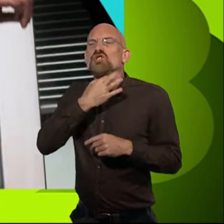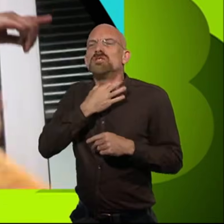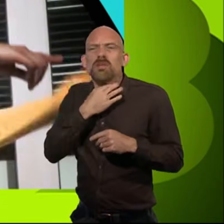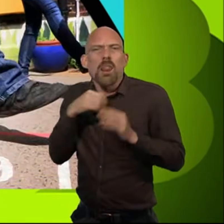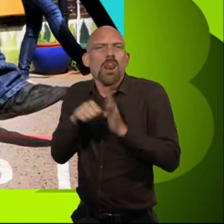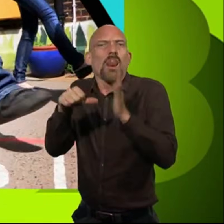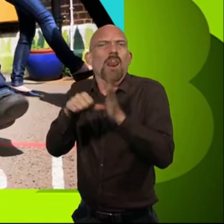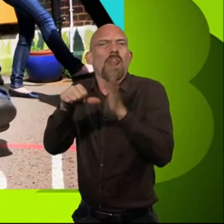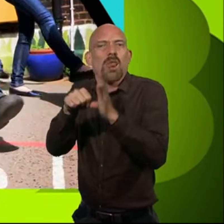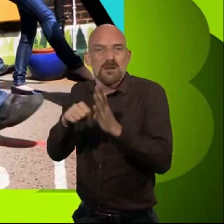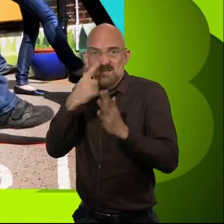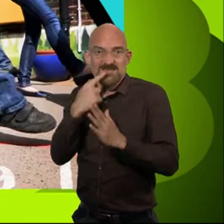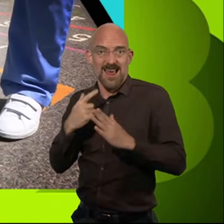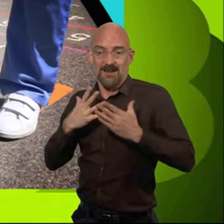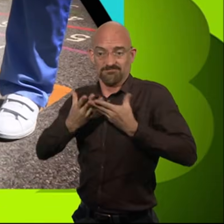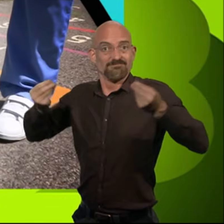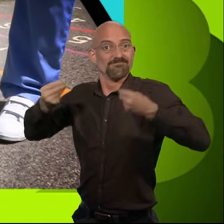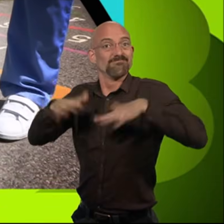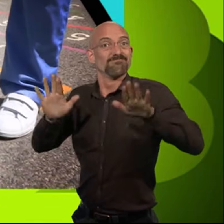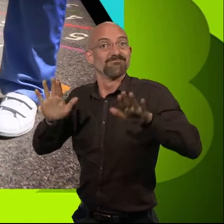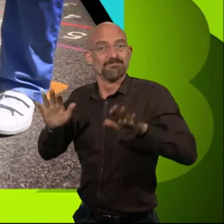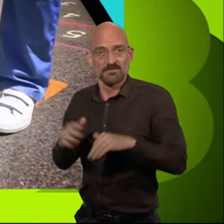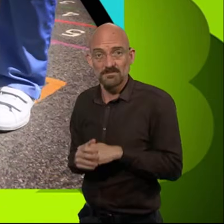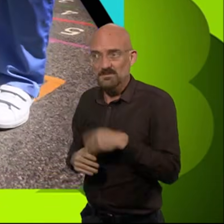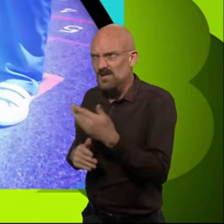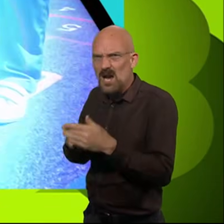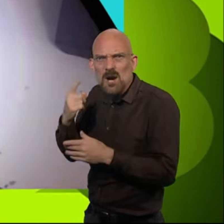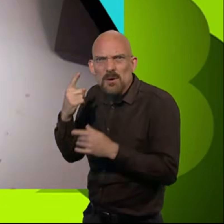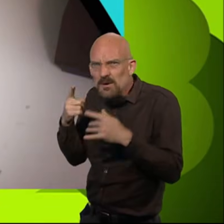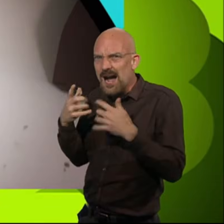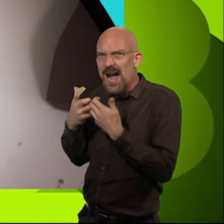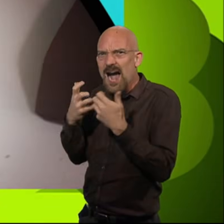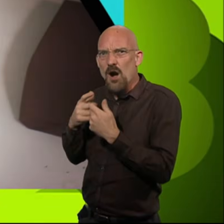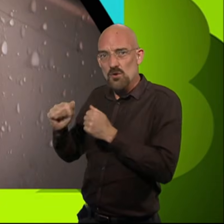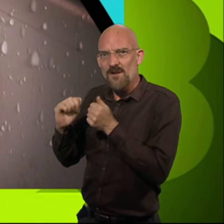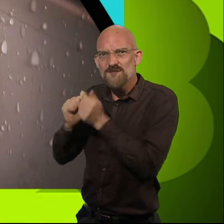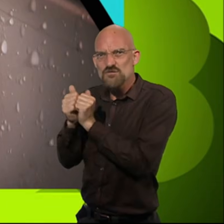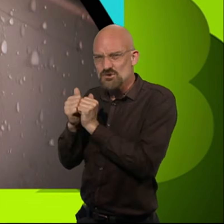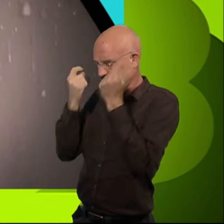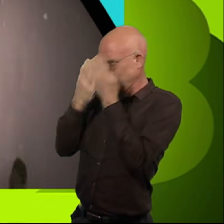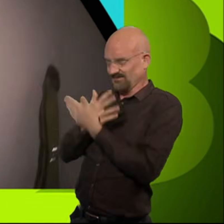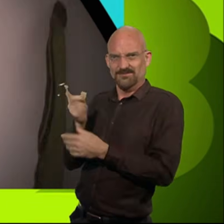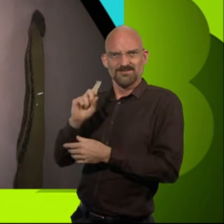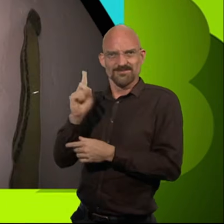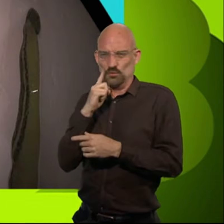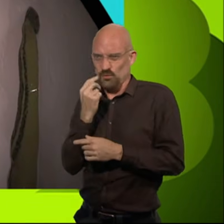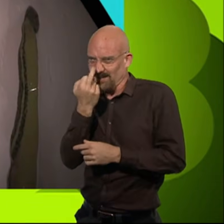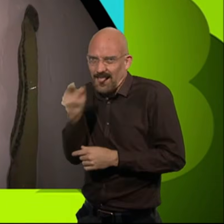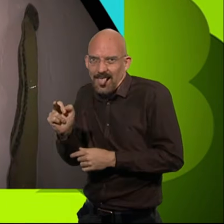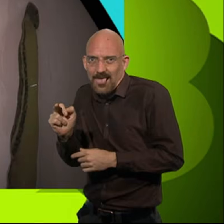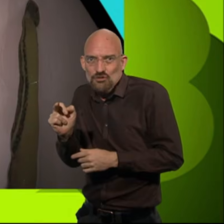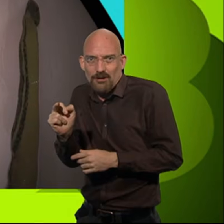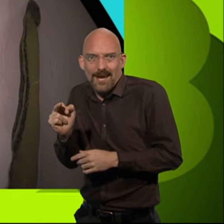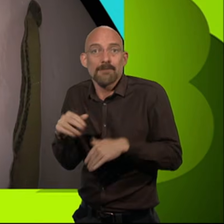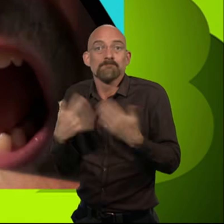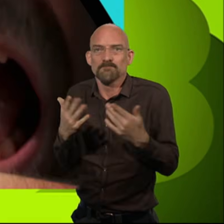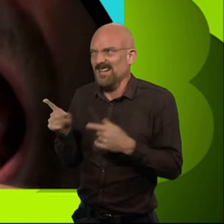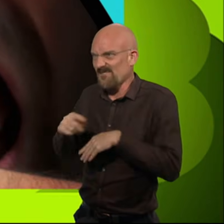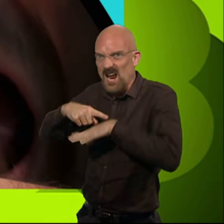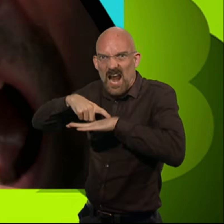We'll show you how to mystify your friends with our mind-bending trick. And we give these hungry leeches a tasty